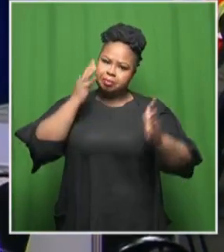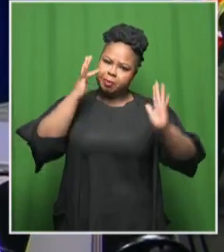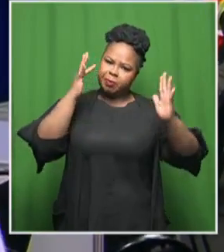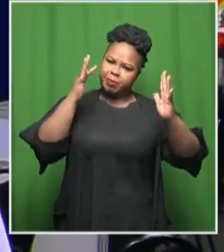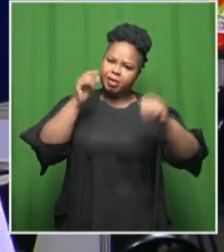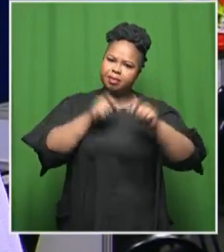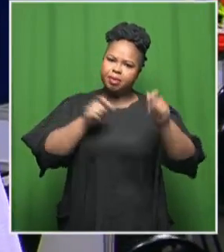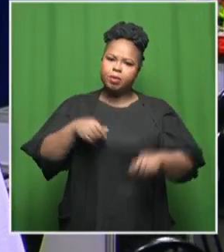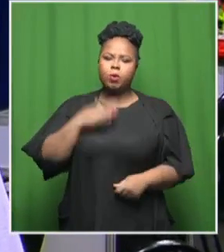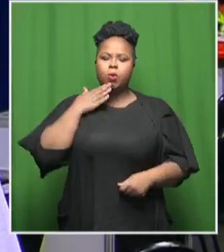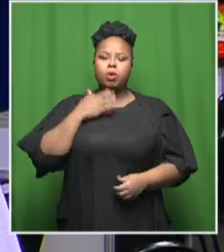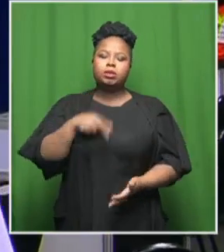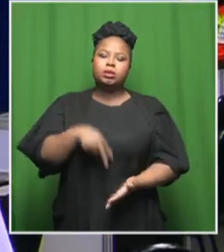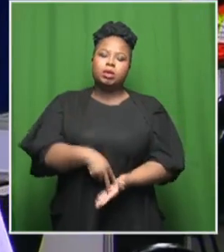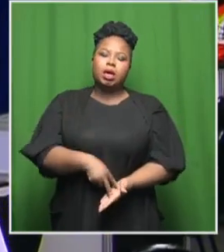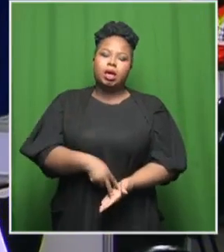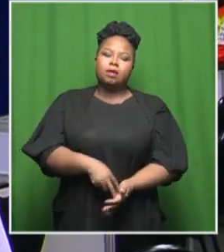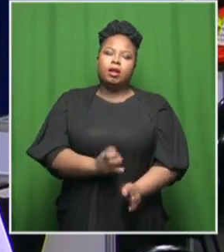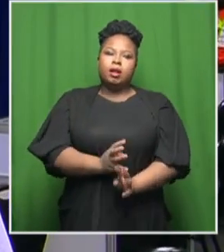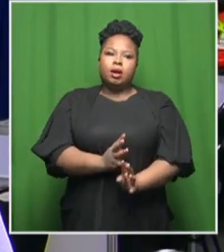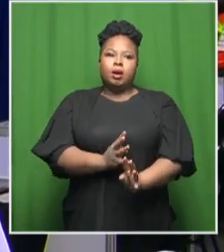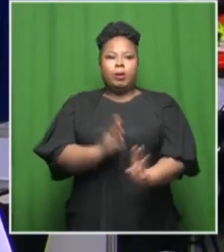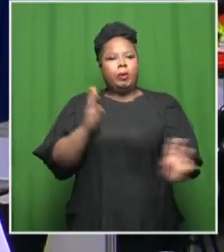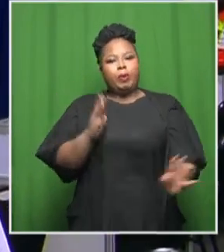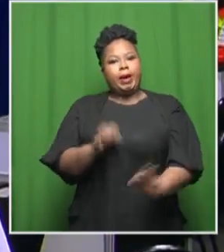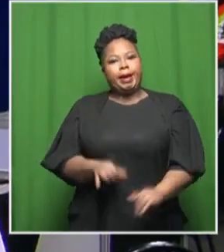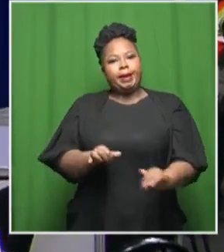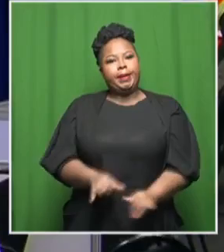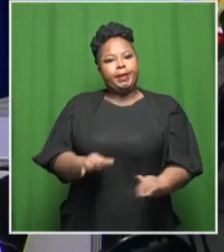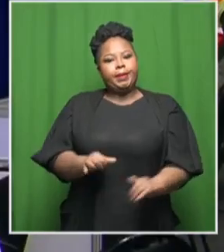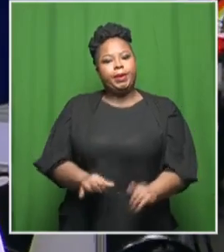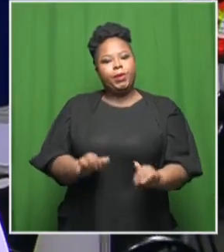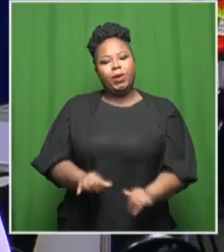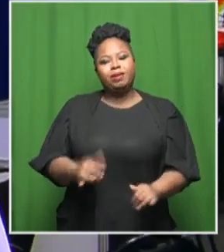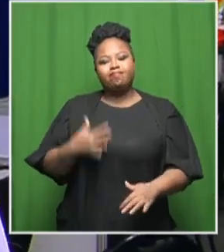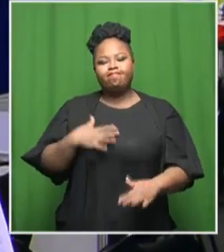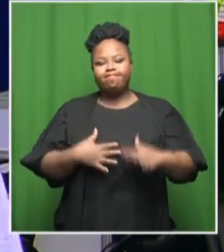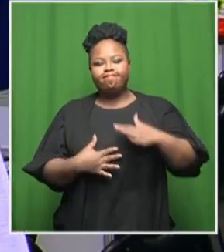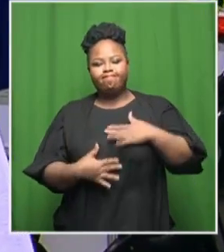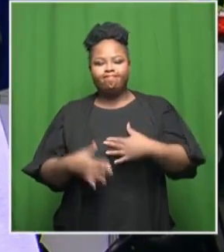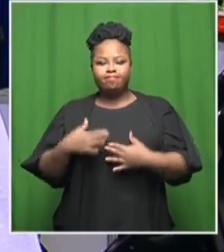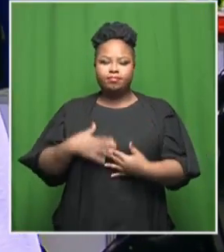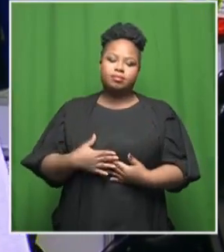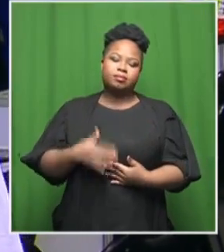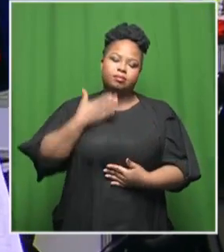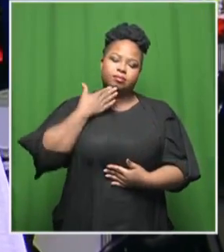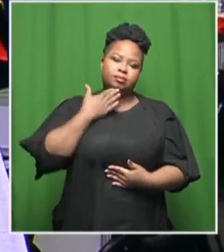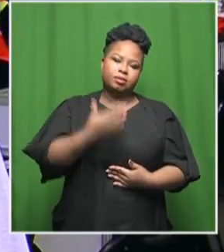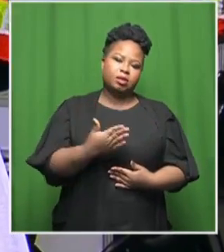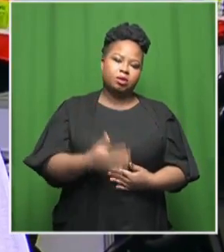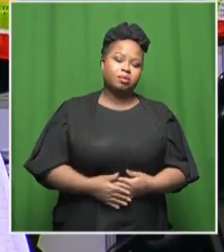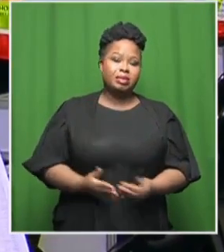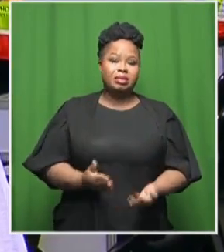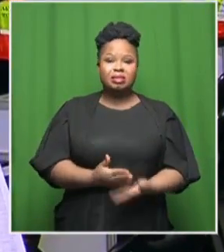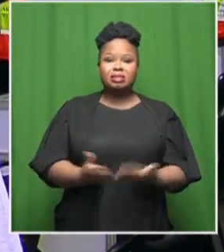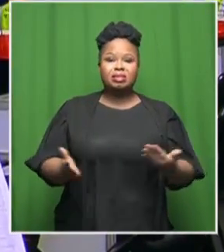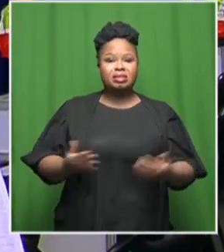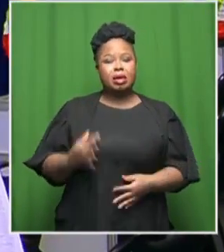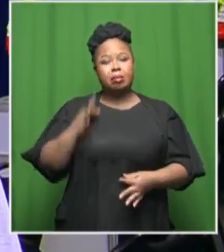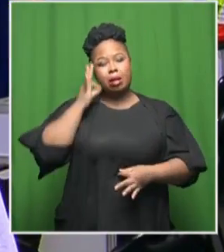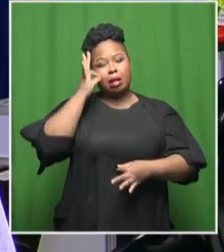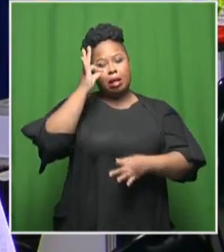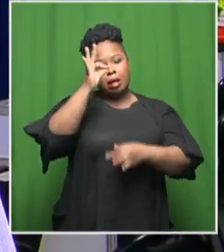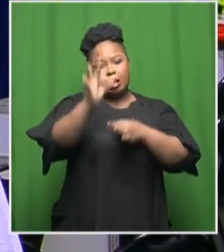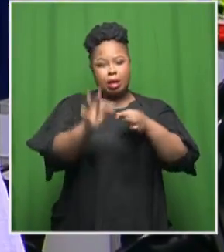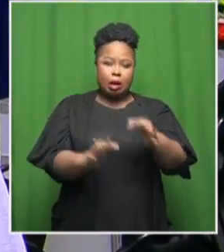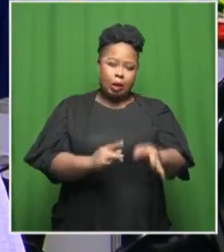people that have stood there in the queues and patiently, and some into the early hours of the night,